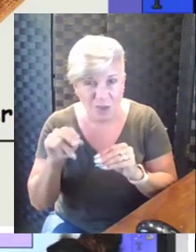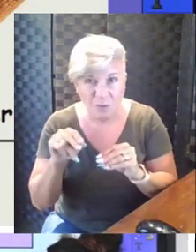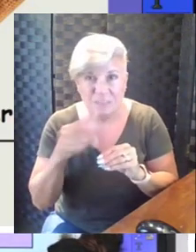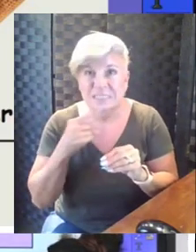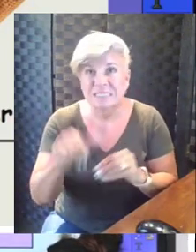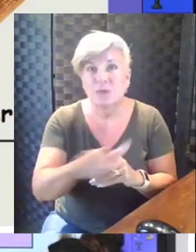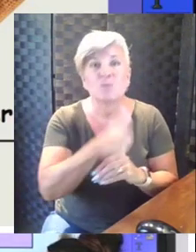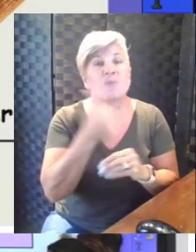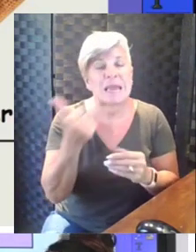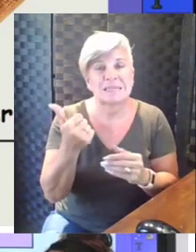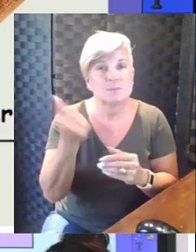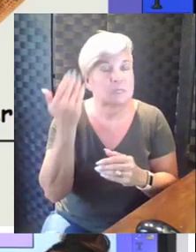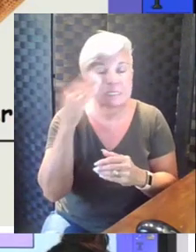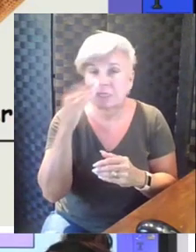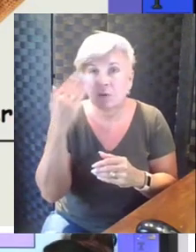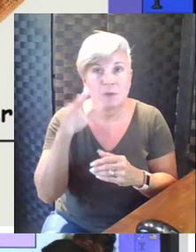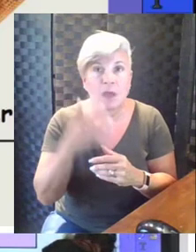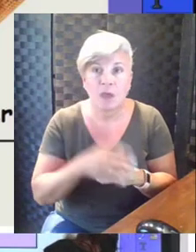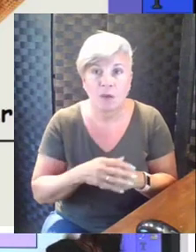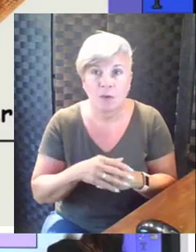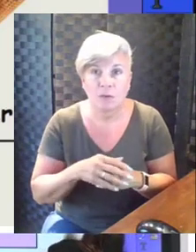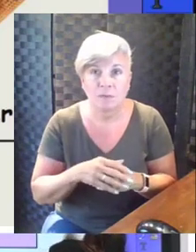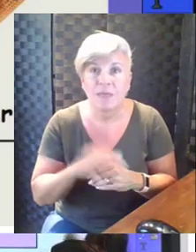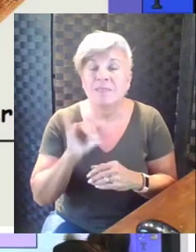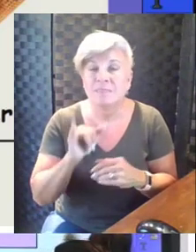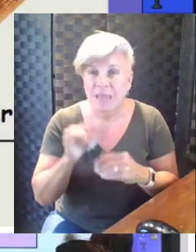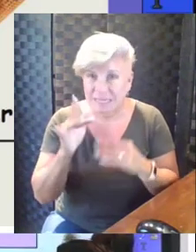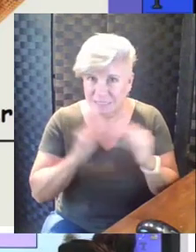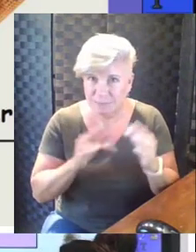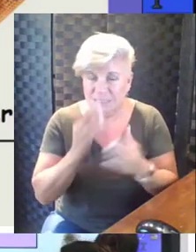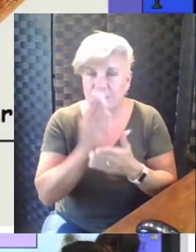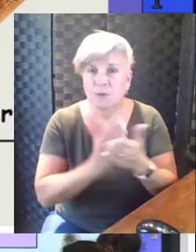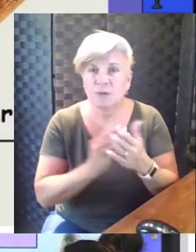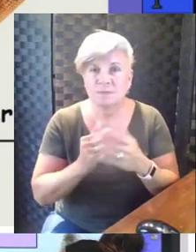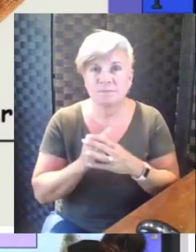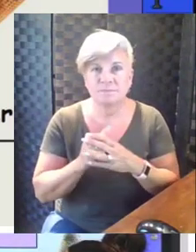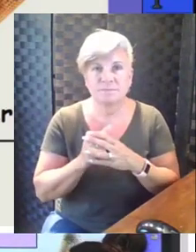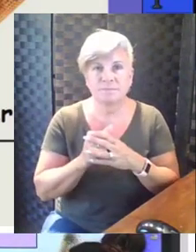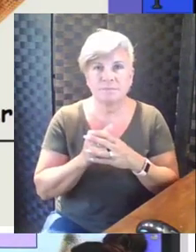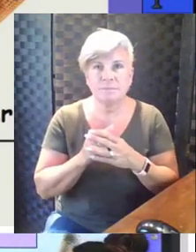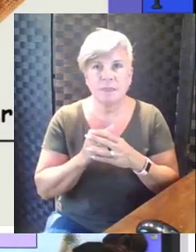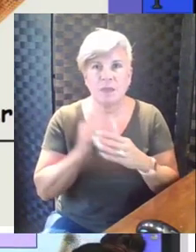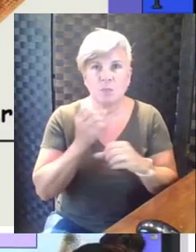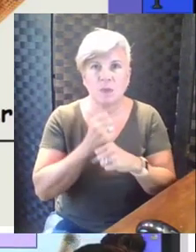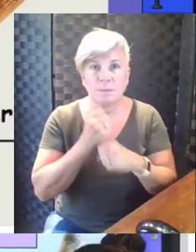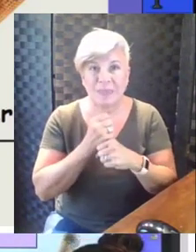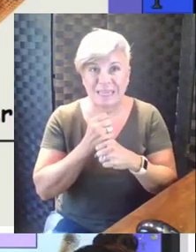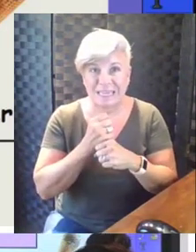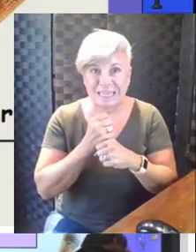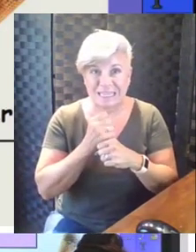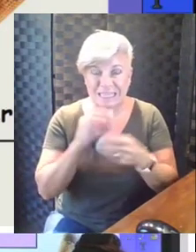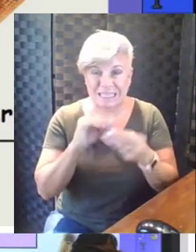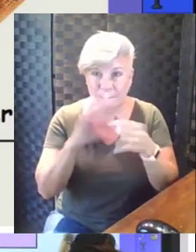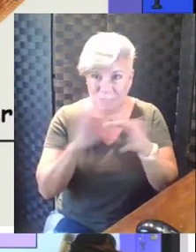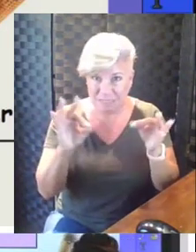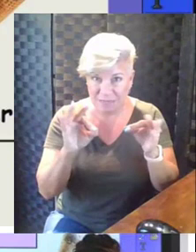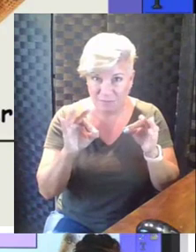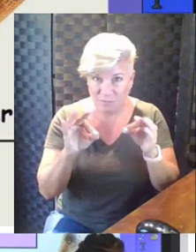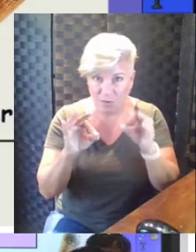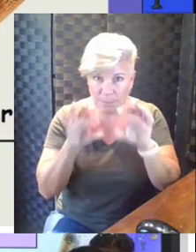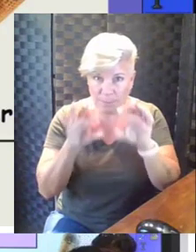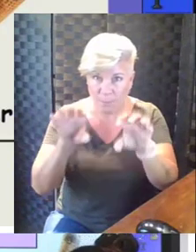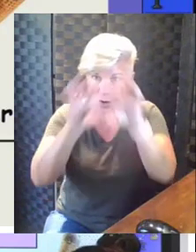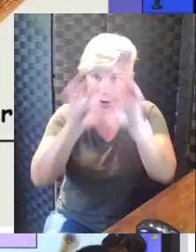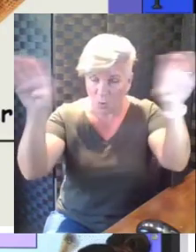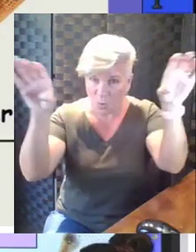No, it just says the rest, so that's our missing part. Now, we've created equations from our part whole or our